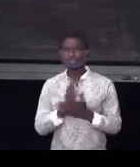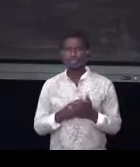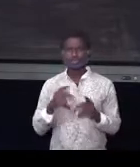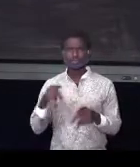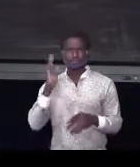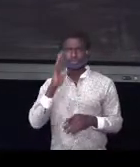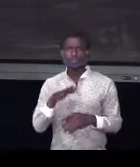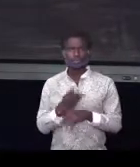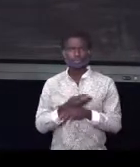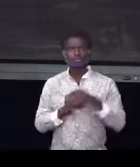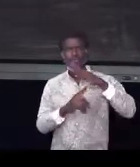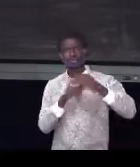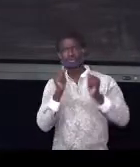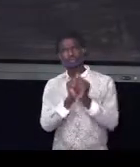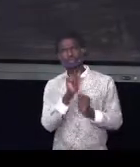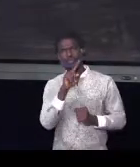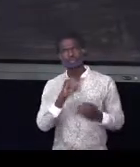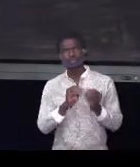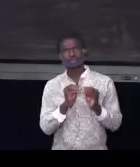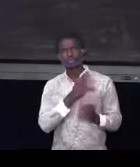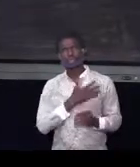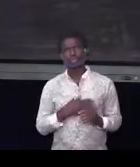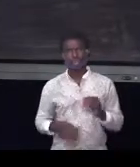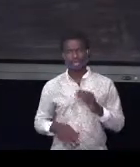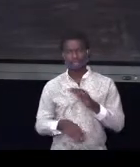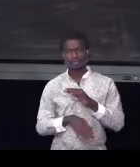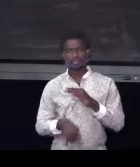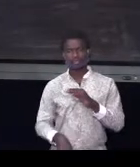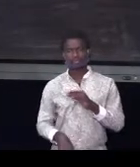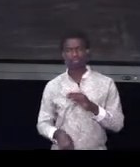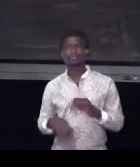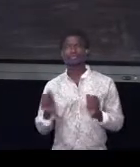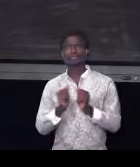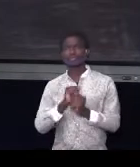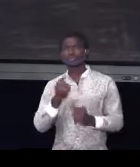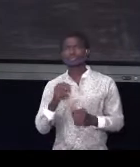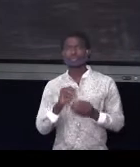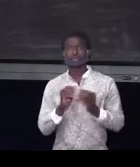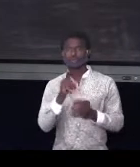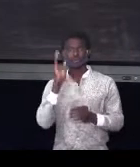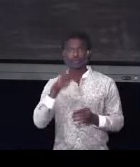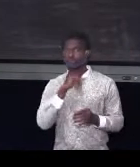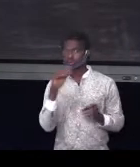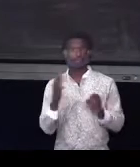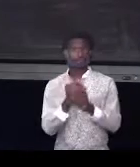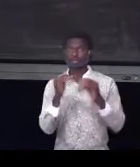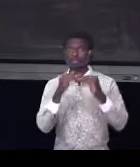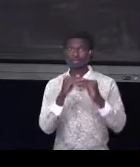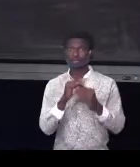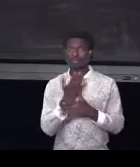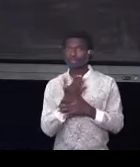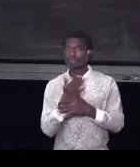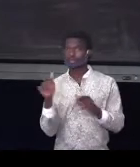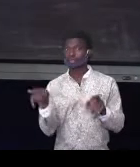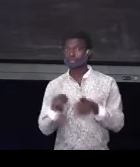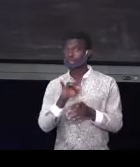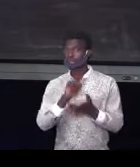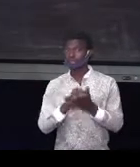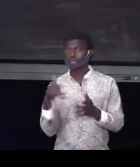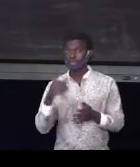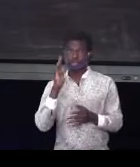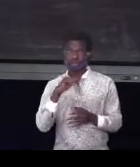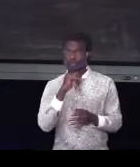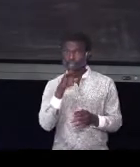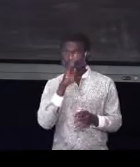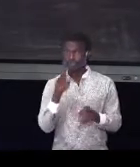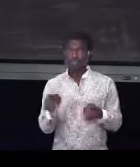will multiply the top with one number and the bottom with another number. You will not get equivalent fractions that way. The fractions will no longer be of